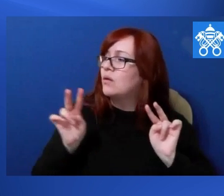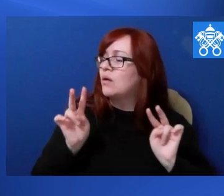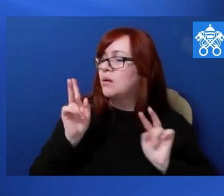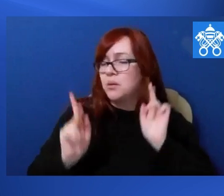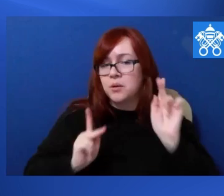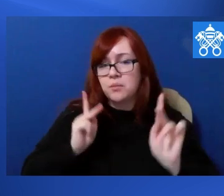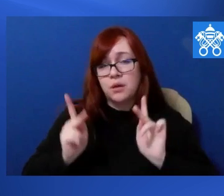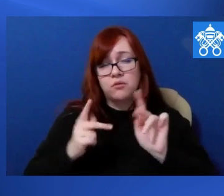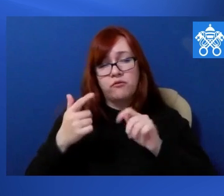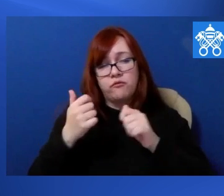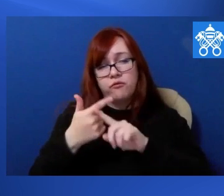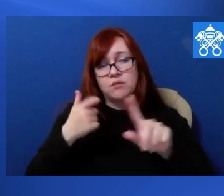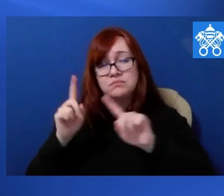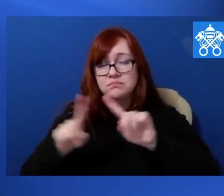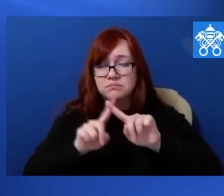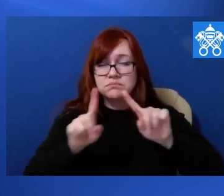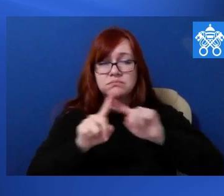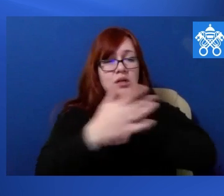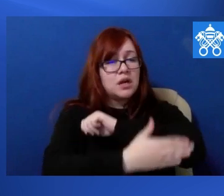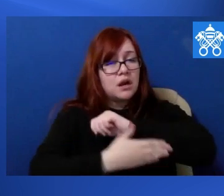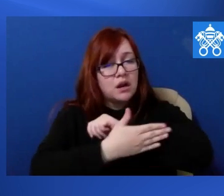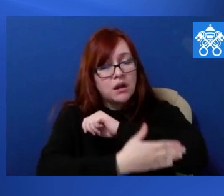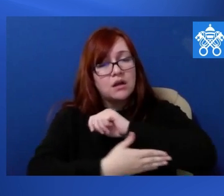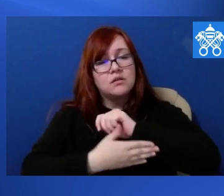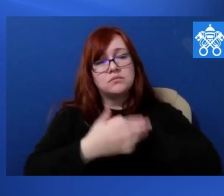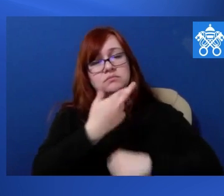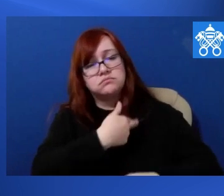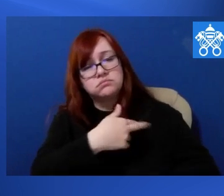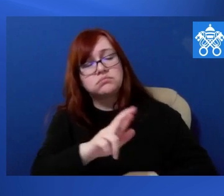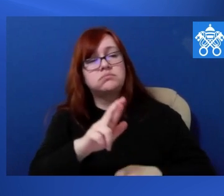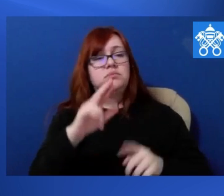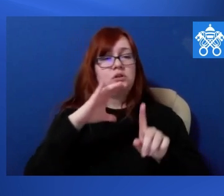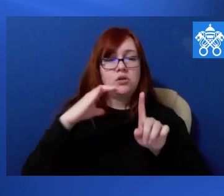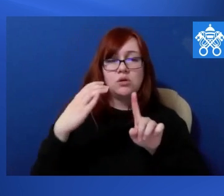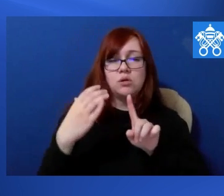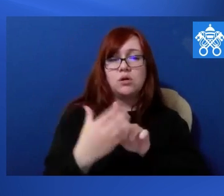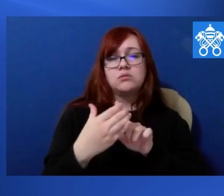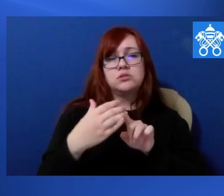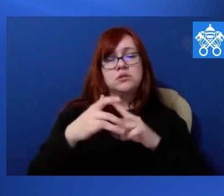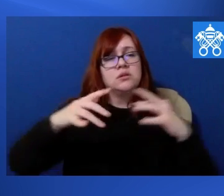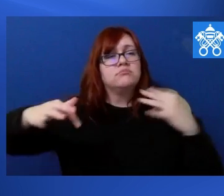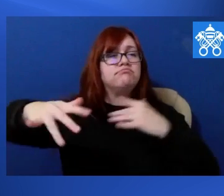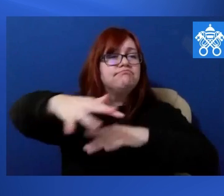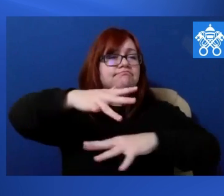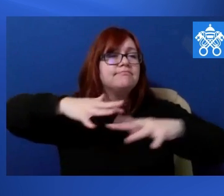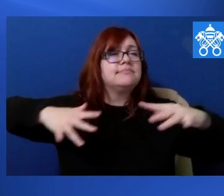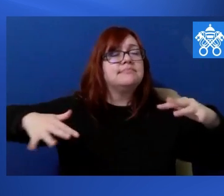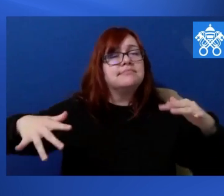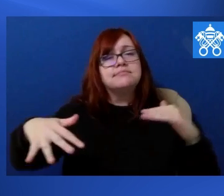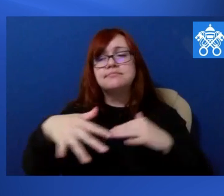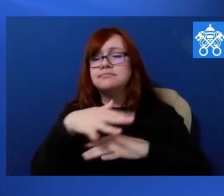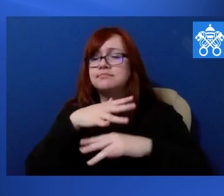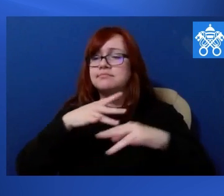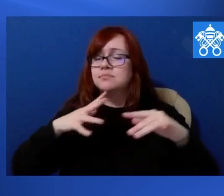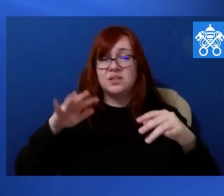every nationality, culture, and religions move about freely and serenely is